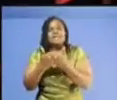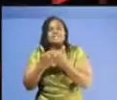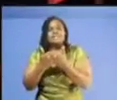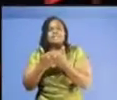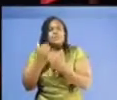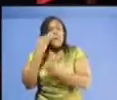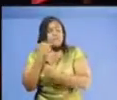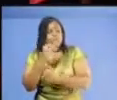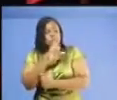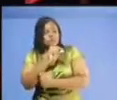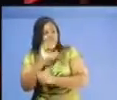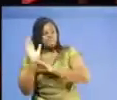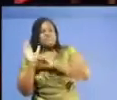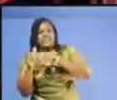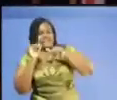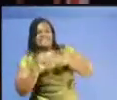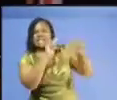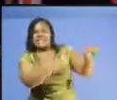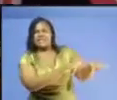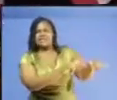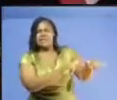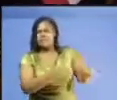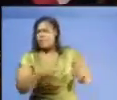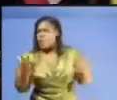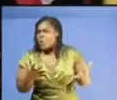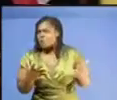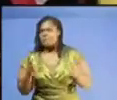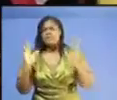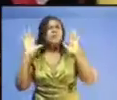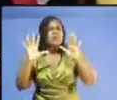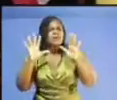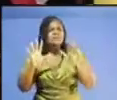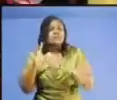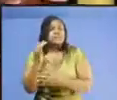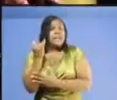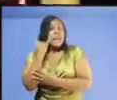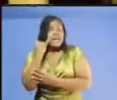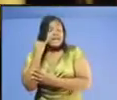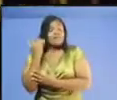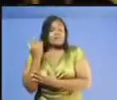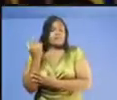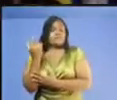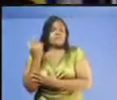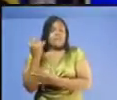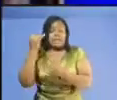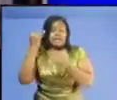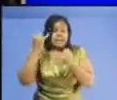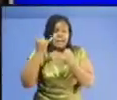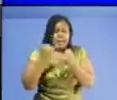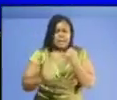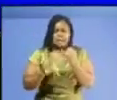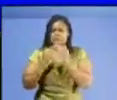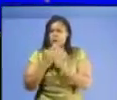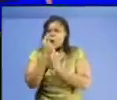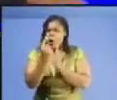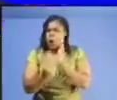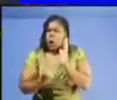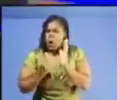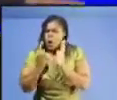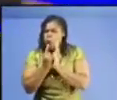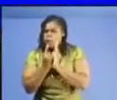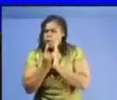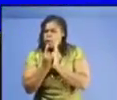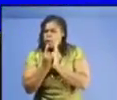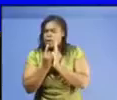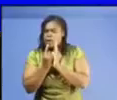behind? Wouldn't it be wonderful if when we got to the last hour of the last